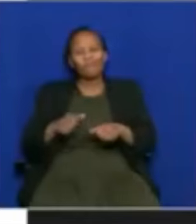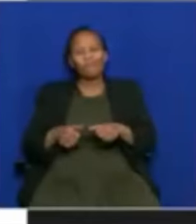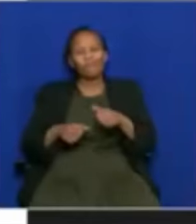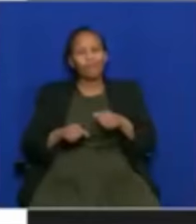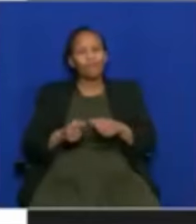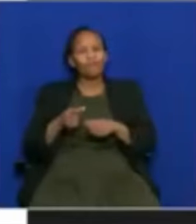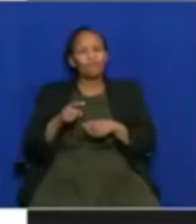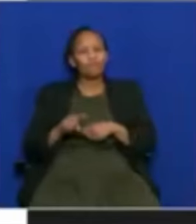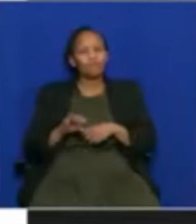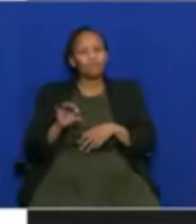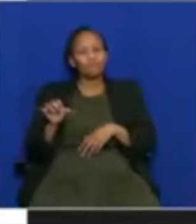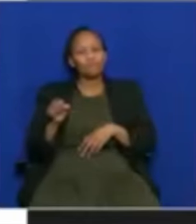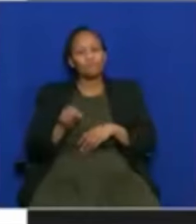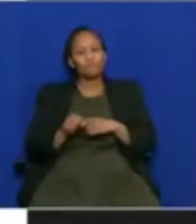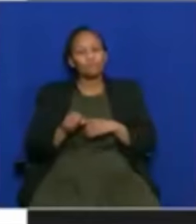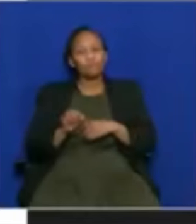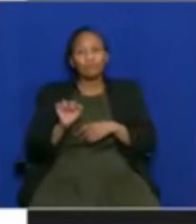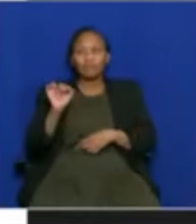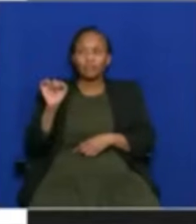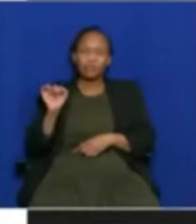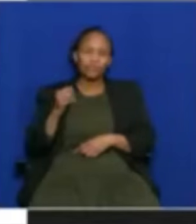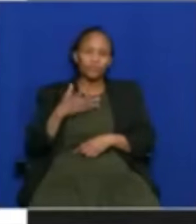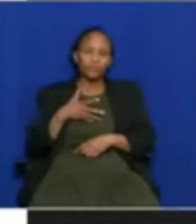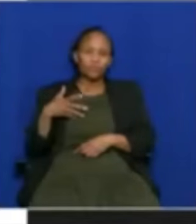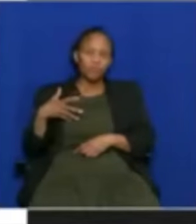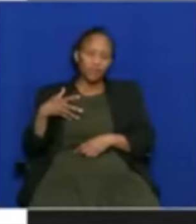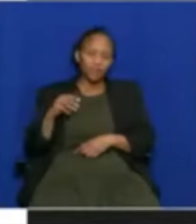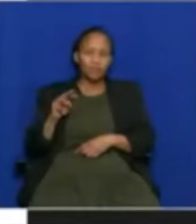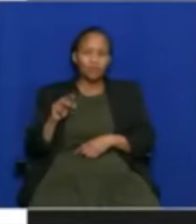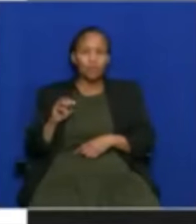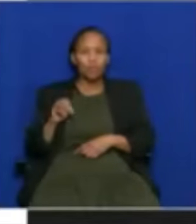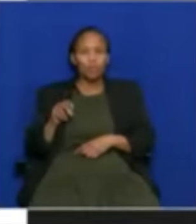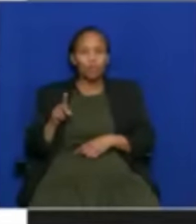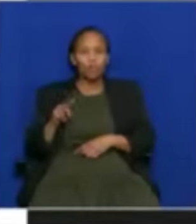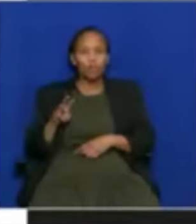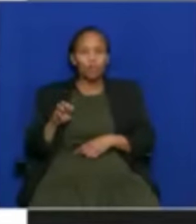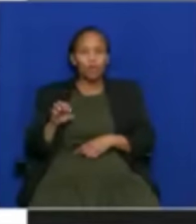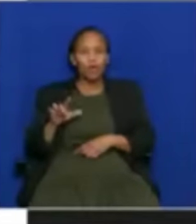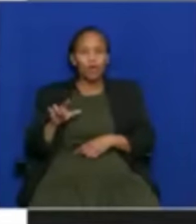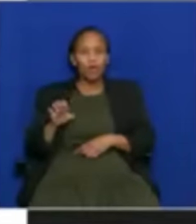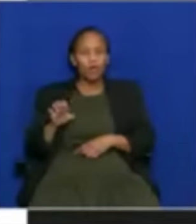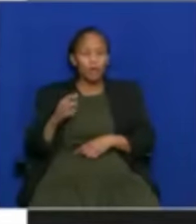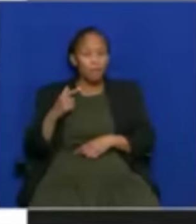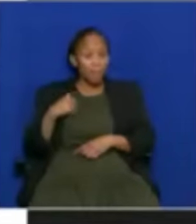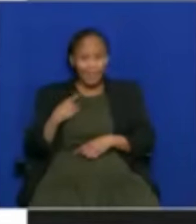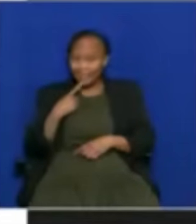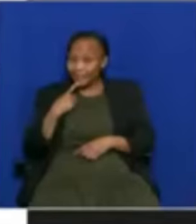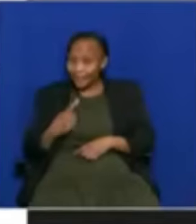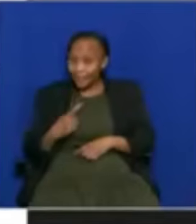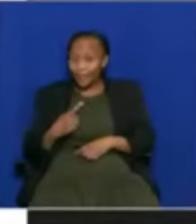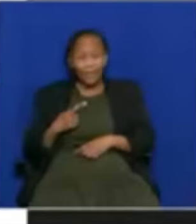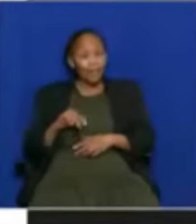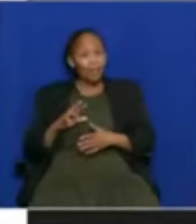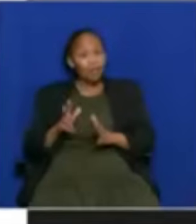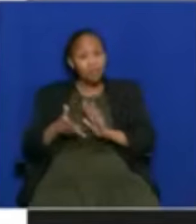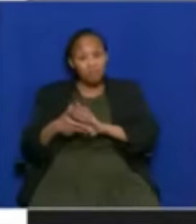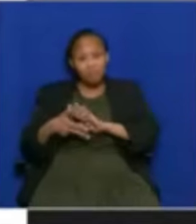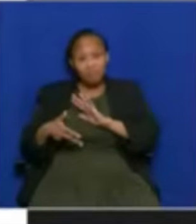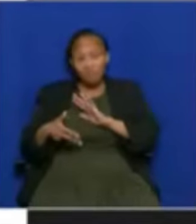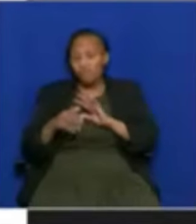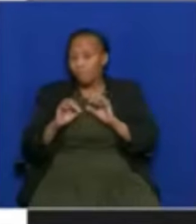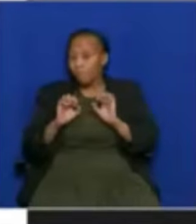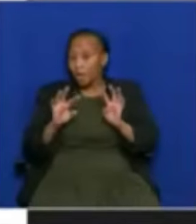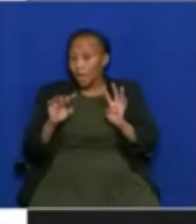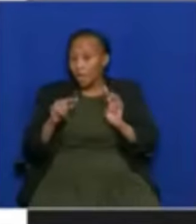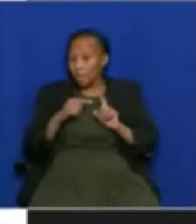Mukwele. I'm not saying there's no way here that I say he approved the panel. He chose the panel. So that's one of the starting steps